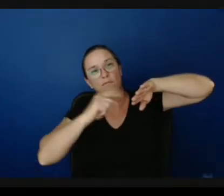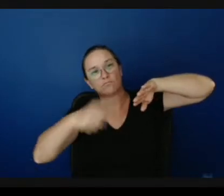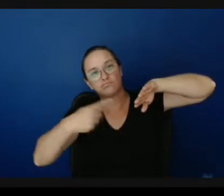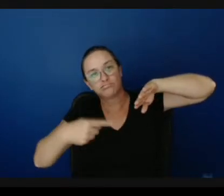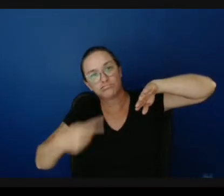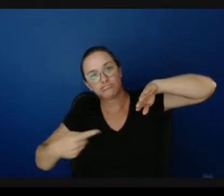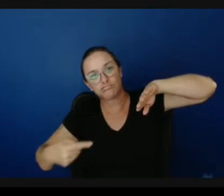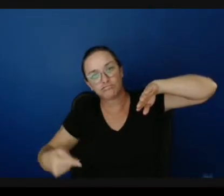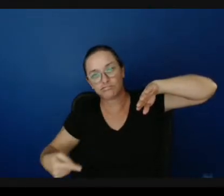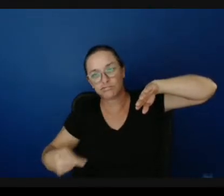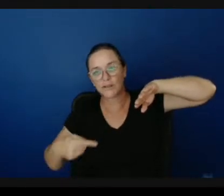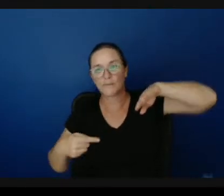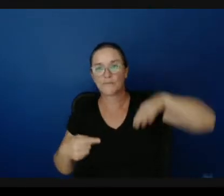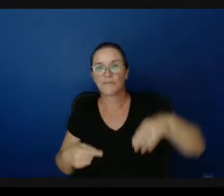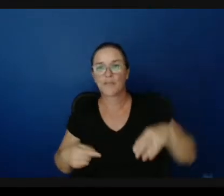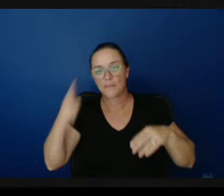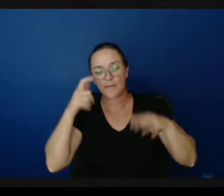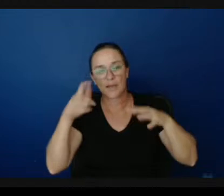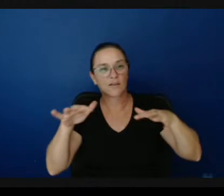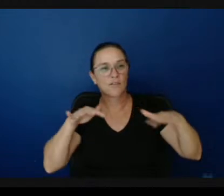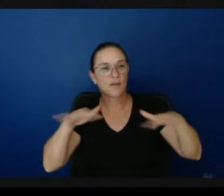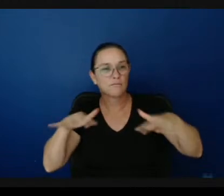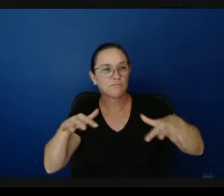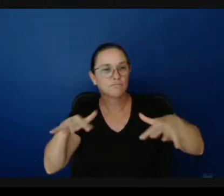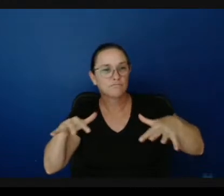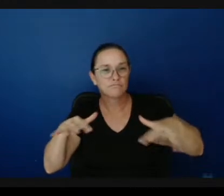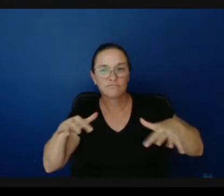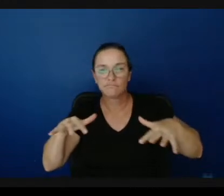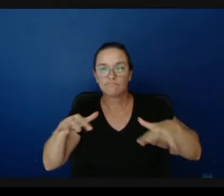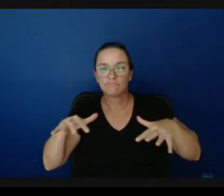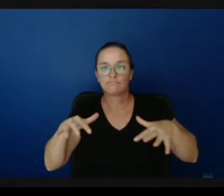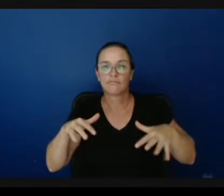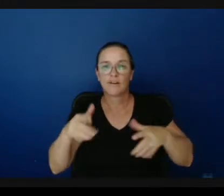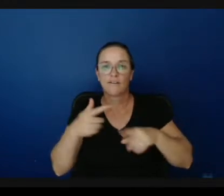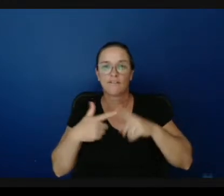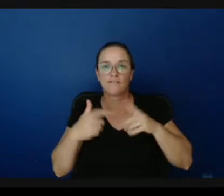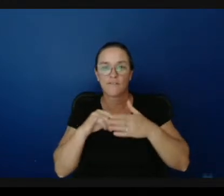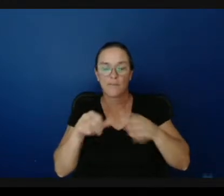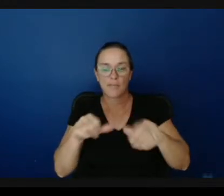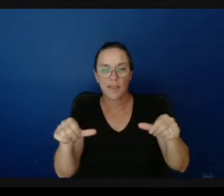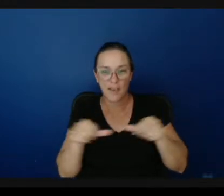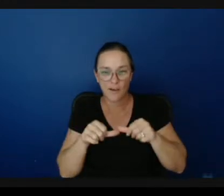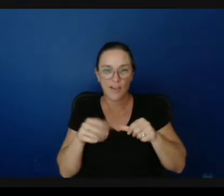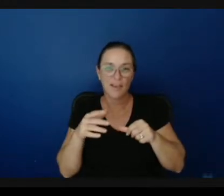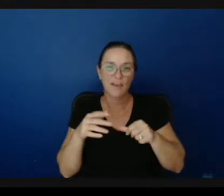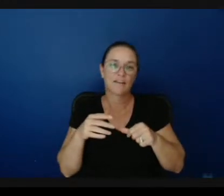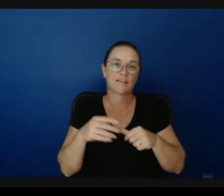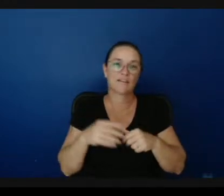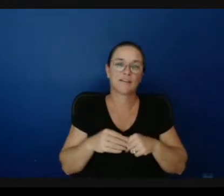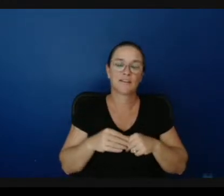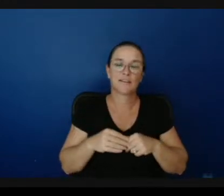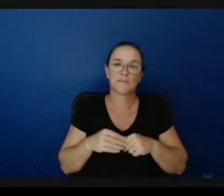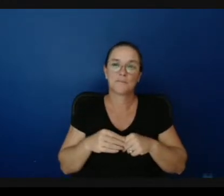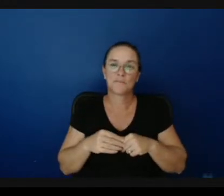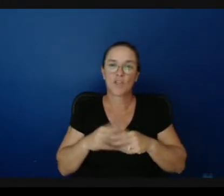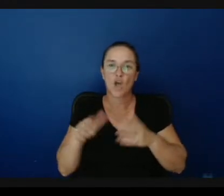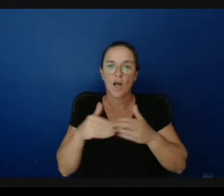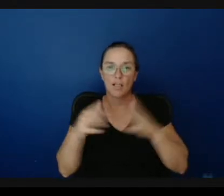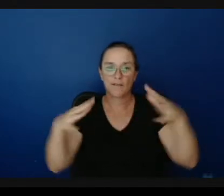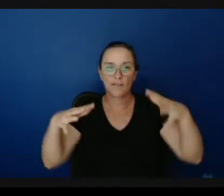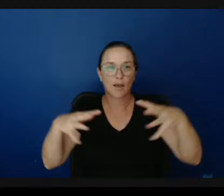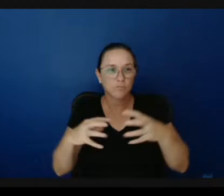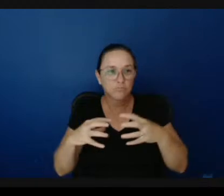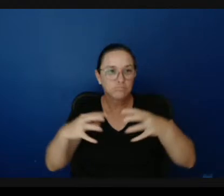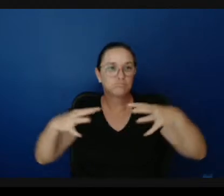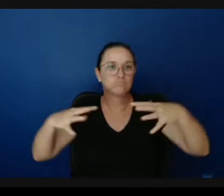be vibration and tremor from the gas escaping. There were earthquakes still occurring nearby, and all the contraction and settling still occurring